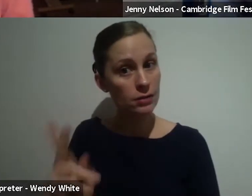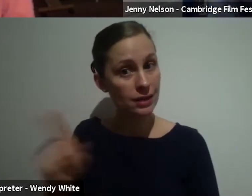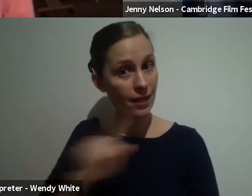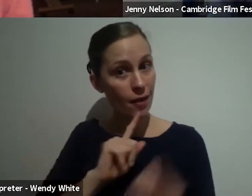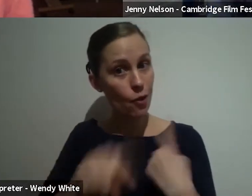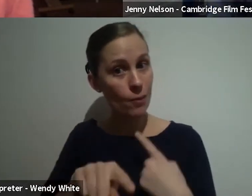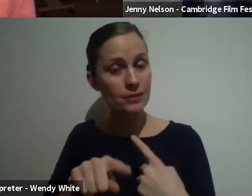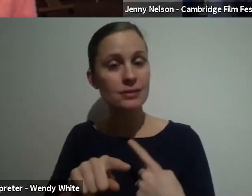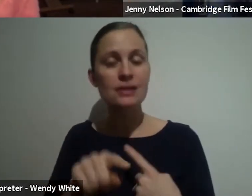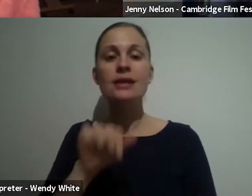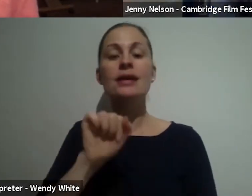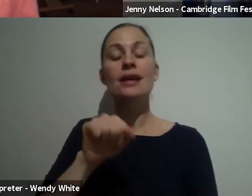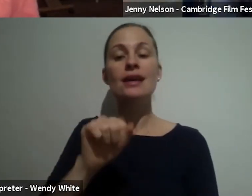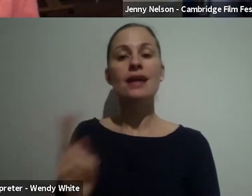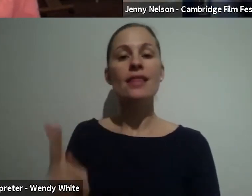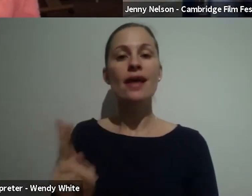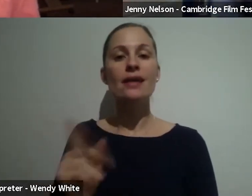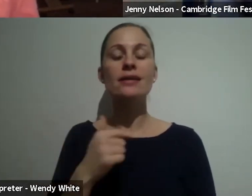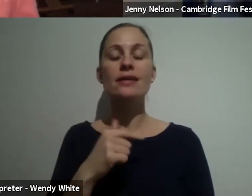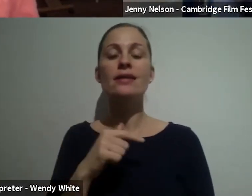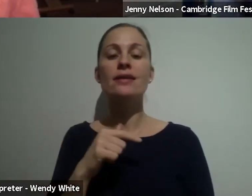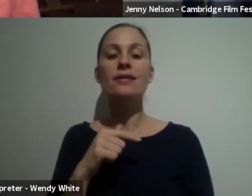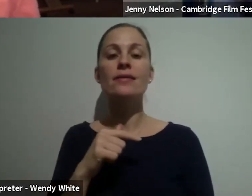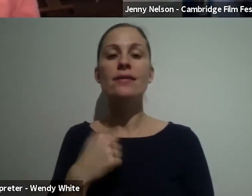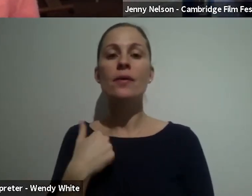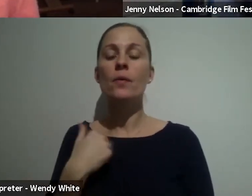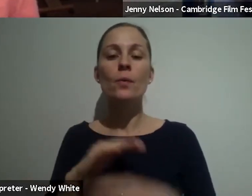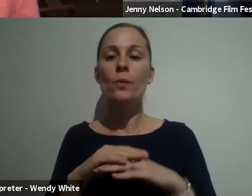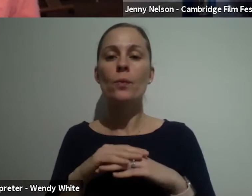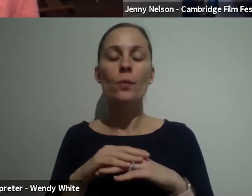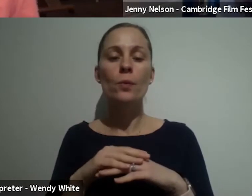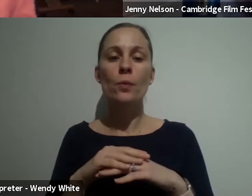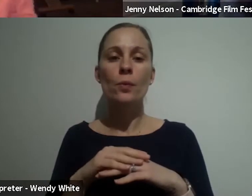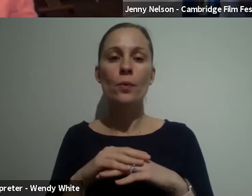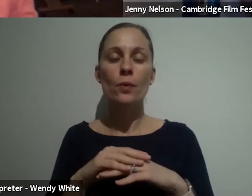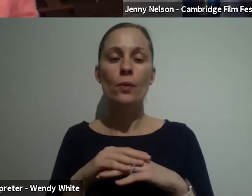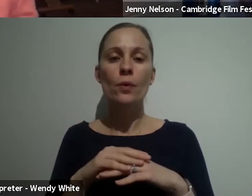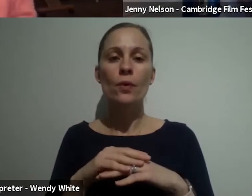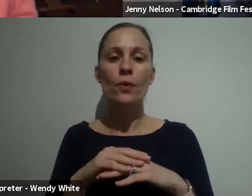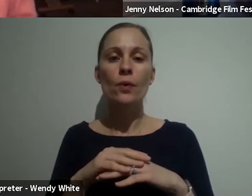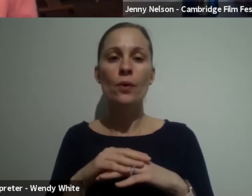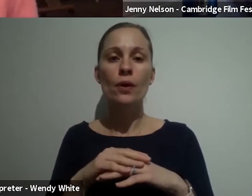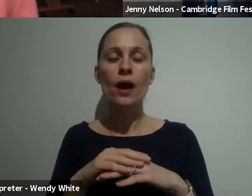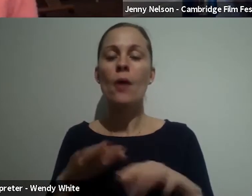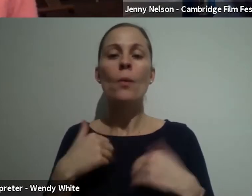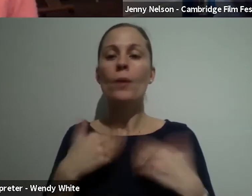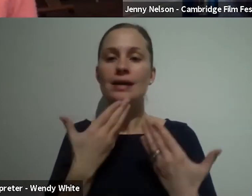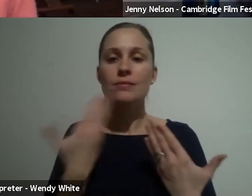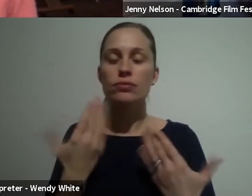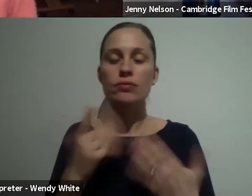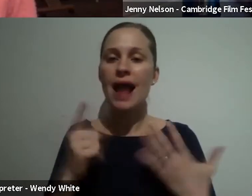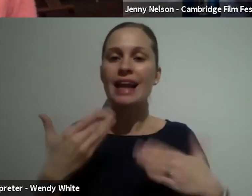at all? Yes, because we didn't have rehearsals. Actually, they didn't read the script.